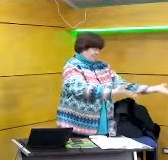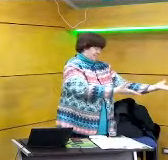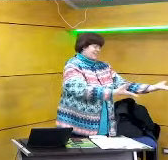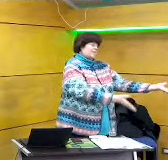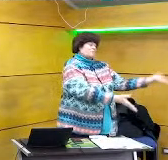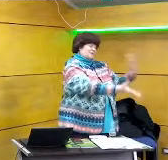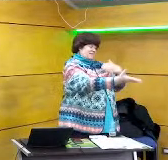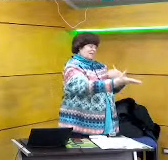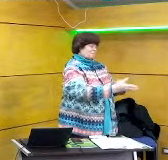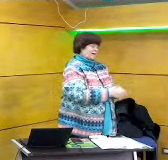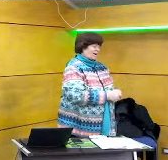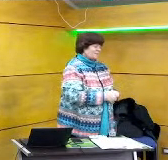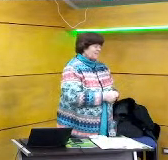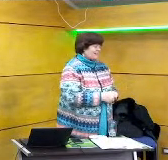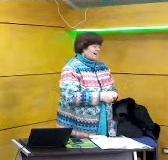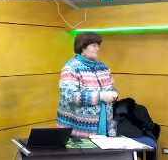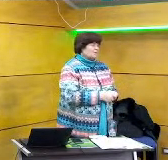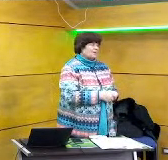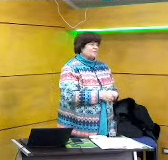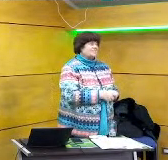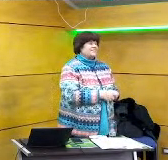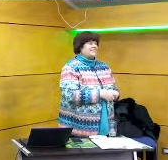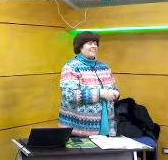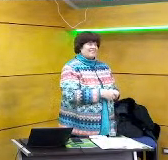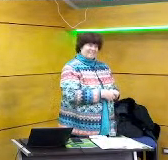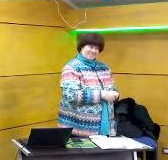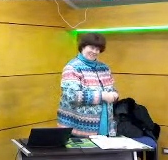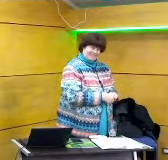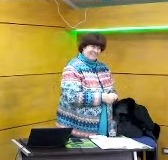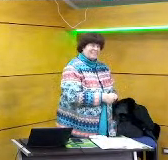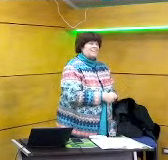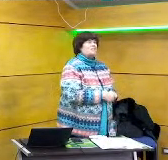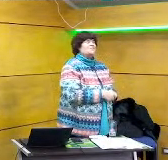Christine, stand up and take a bow. I brought Christine.